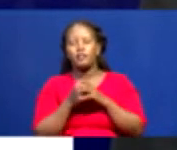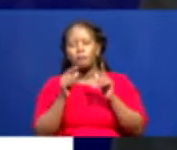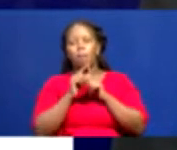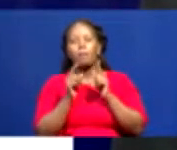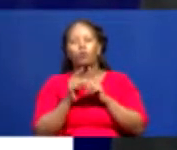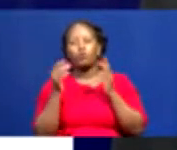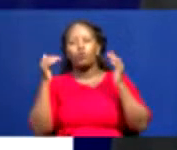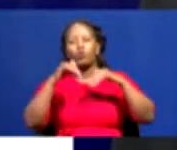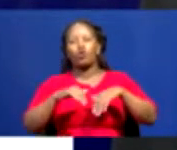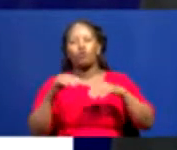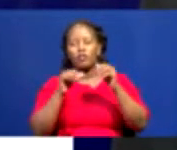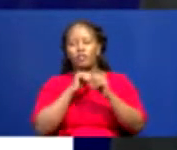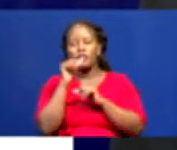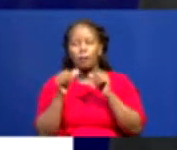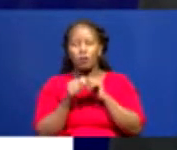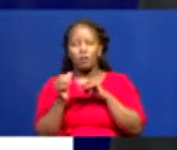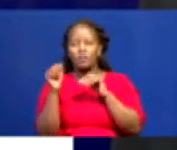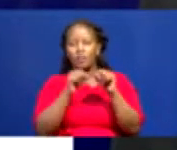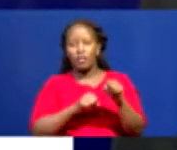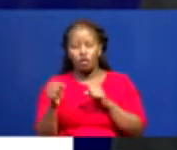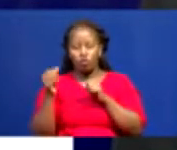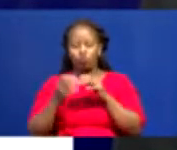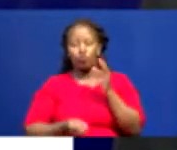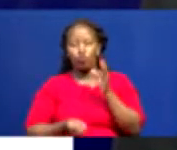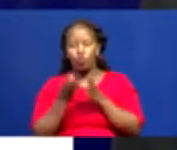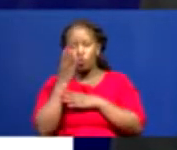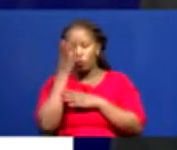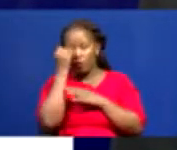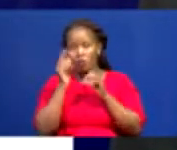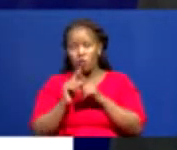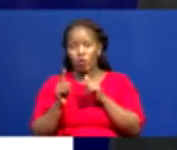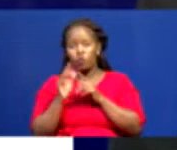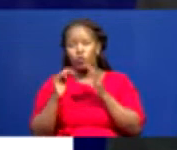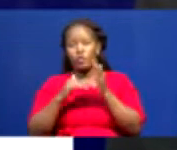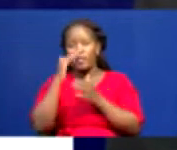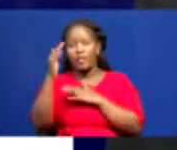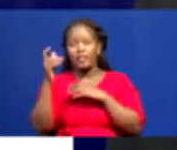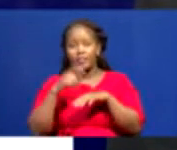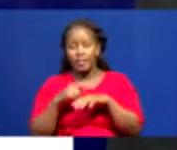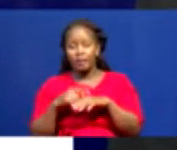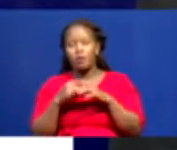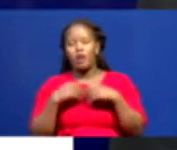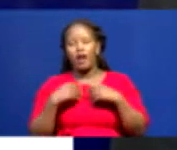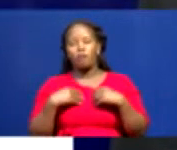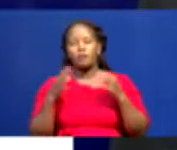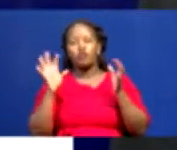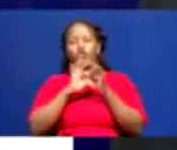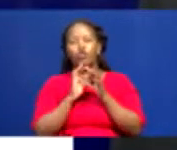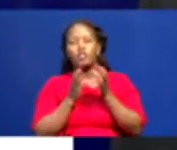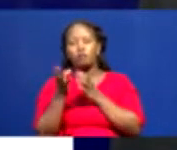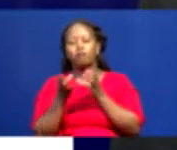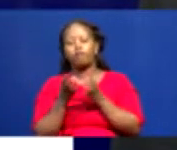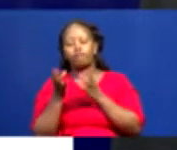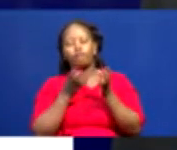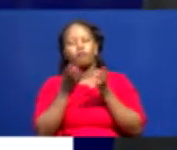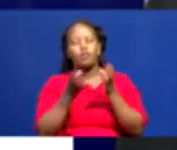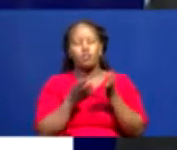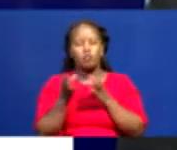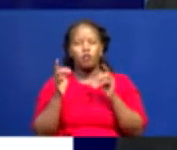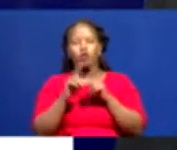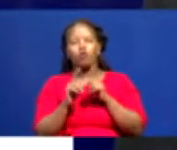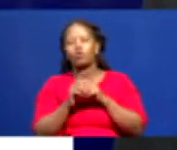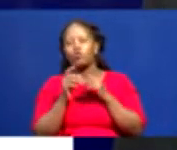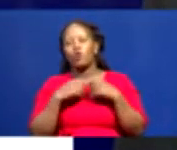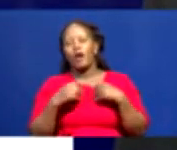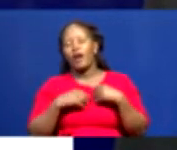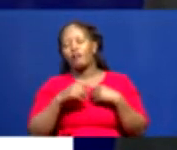more about their structured growth, because even their next generation is joining businesses. Our generation is seeing the exit,